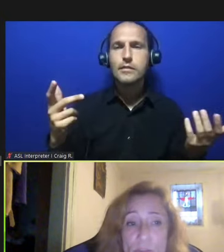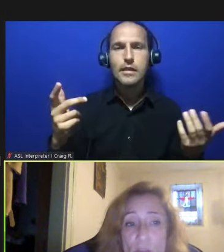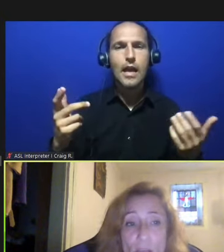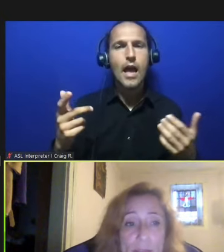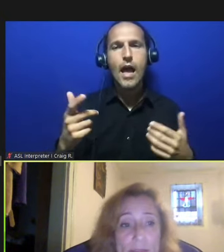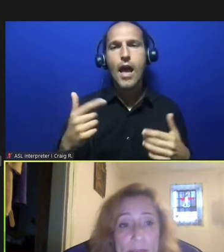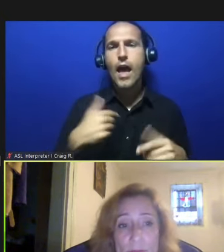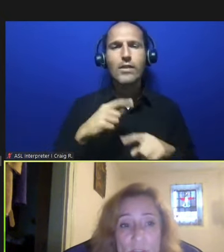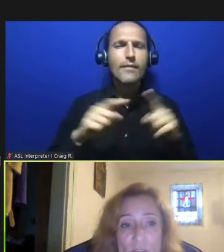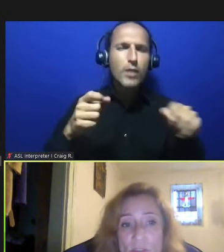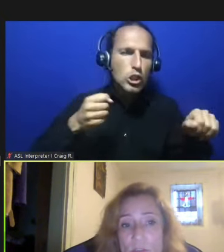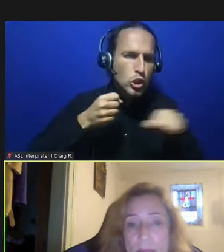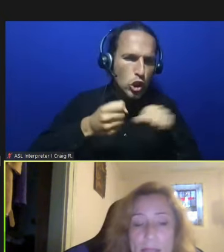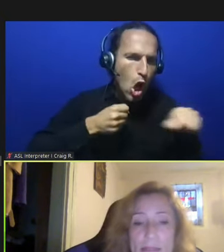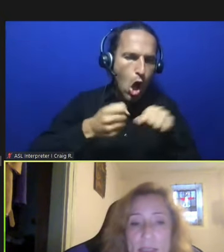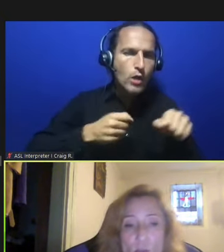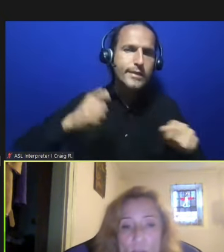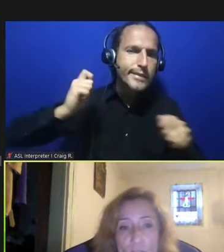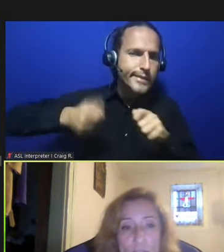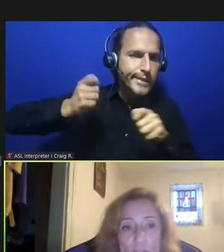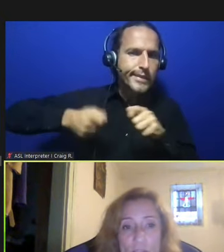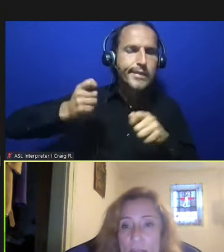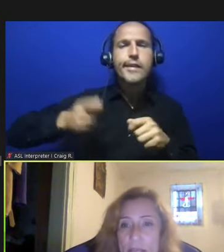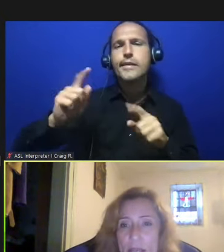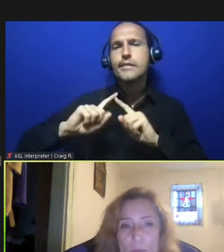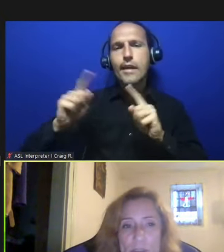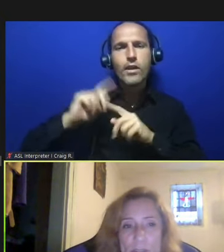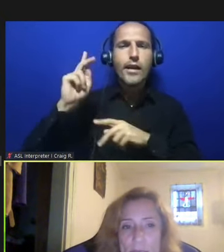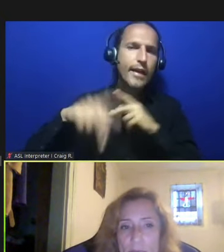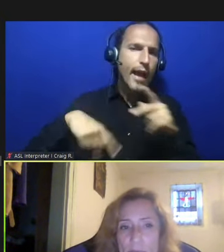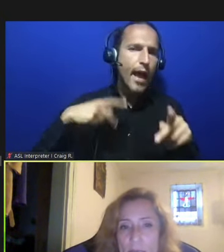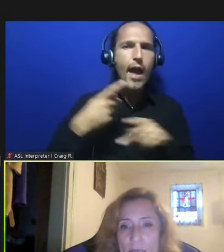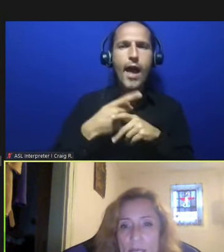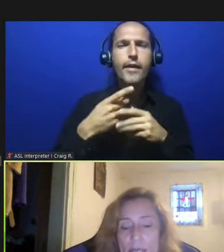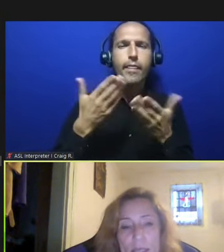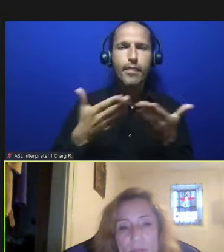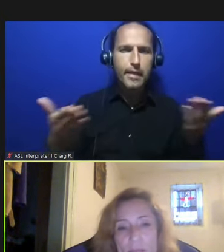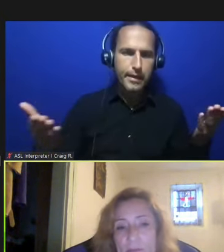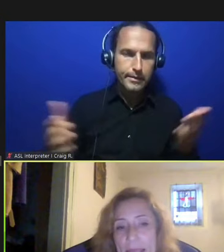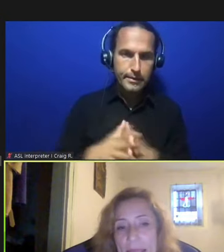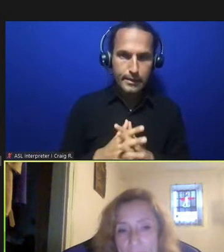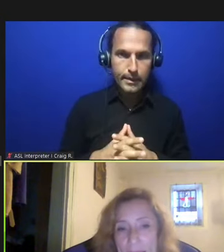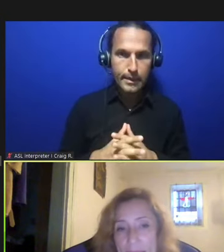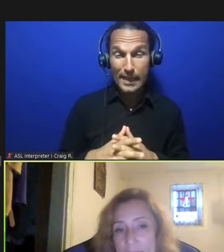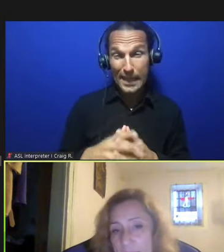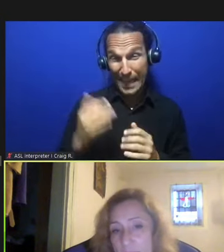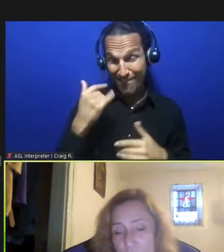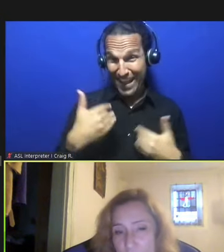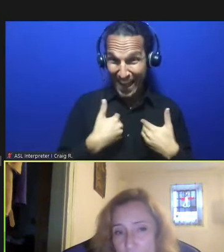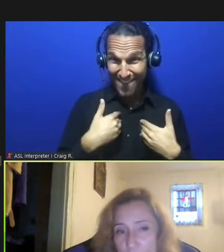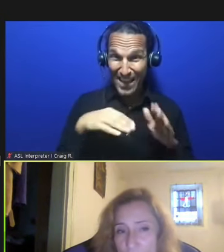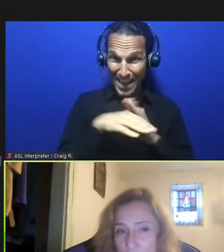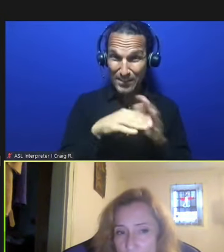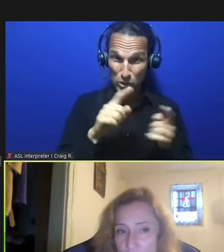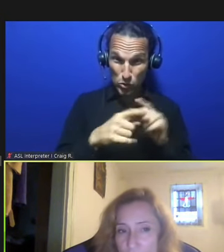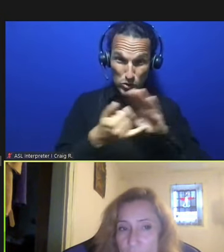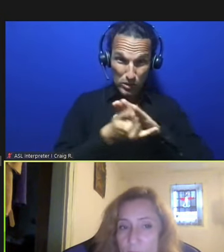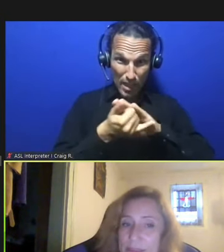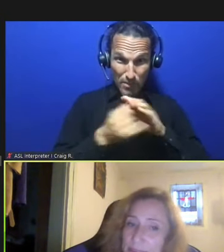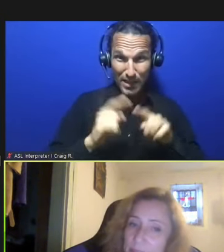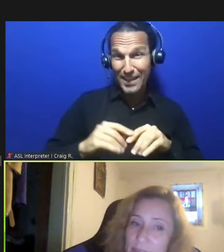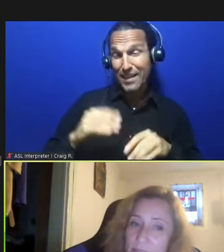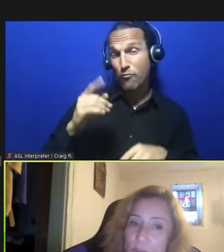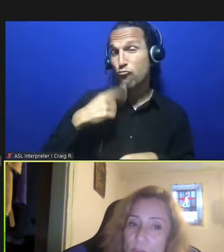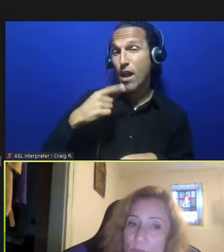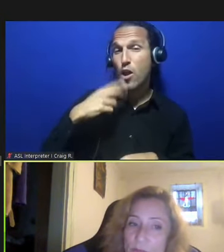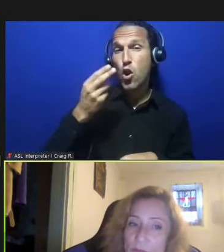reciprocal saws, chisels, mallets, keyhole saws, giant calipers. Even if I had access to a subway in Red Hook, I would